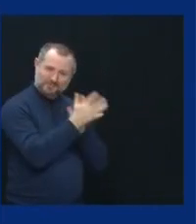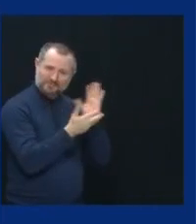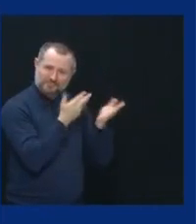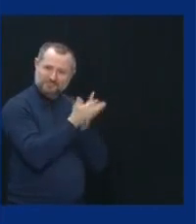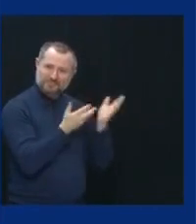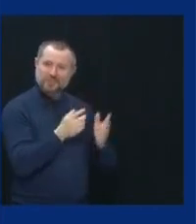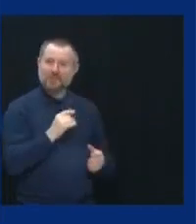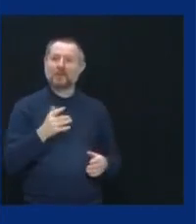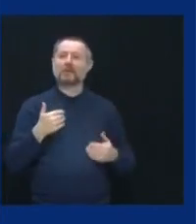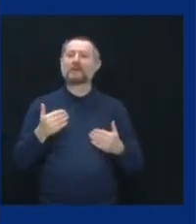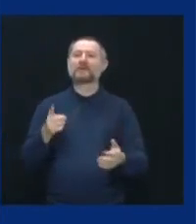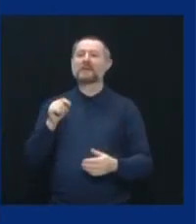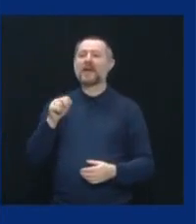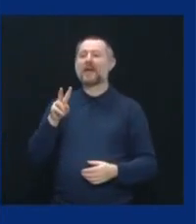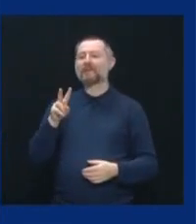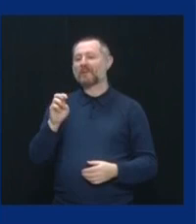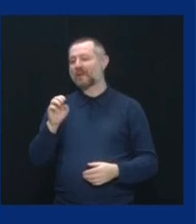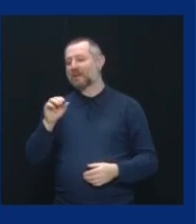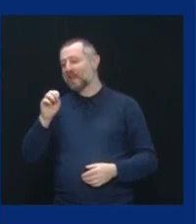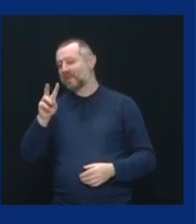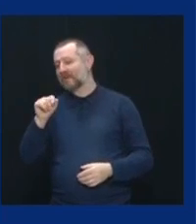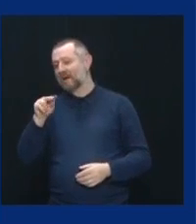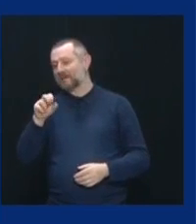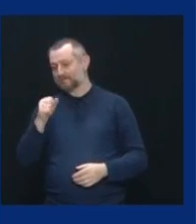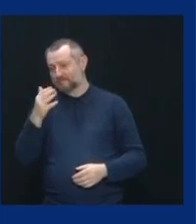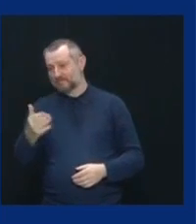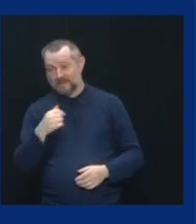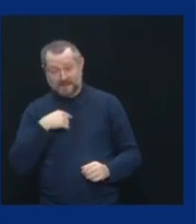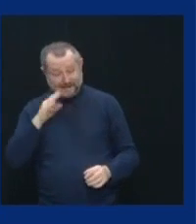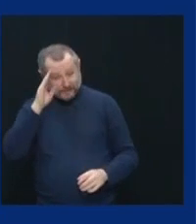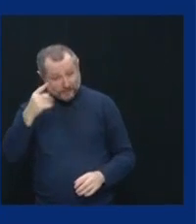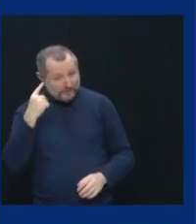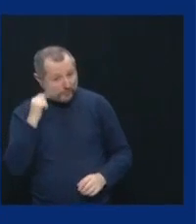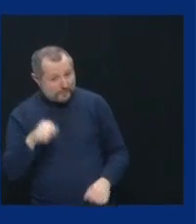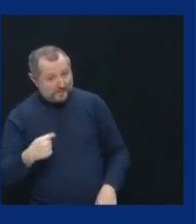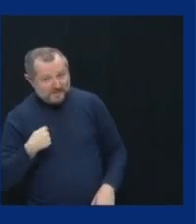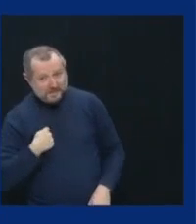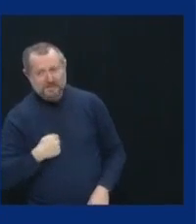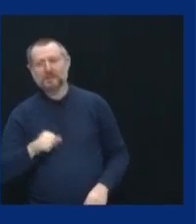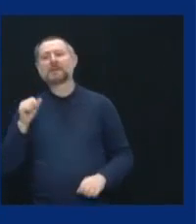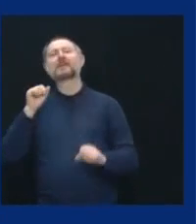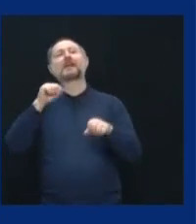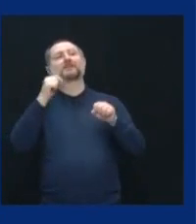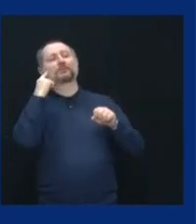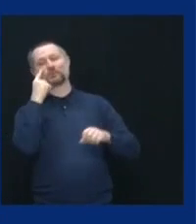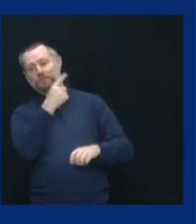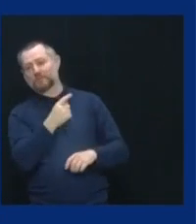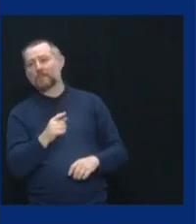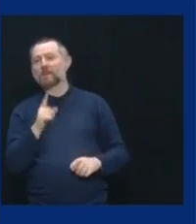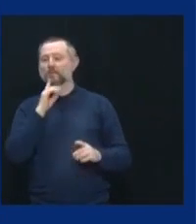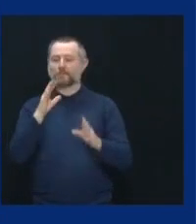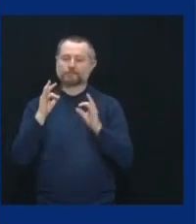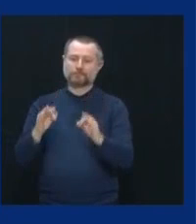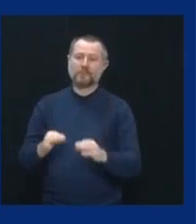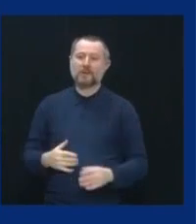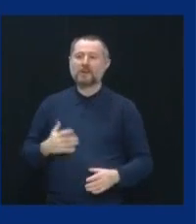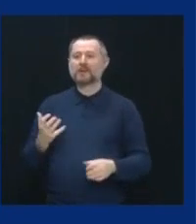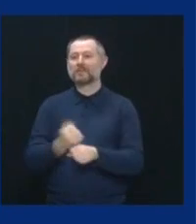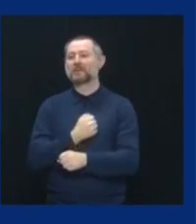Dave Evans. Hey, Governor, can you hear me? I can hear you. Hey, I got my vaccine this morning,